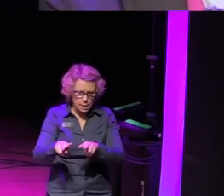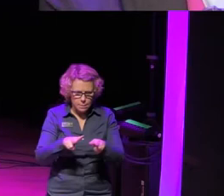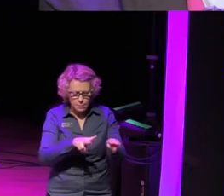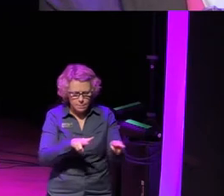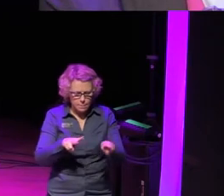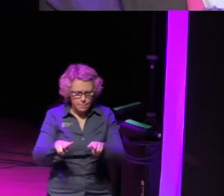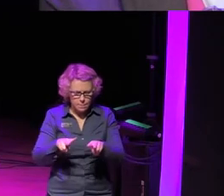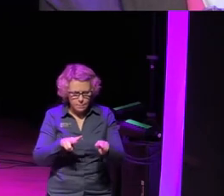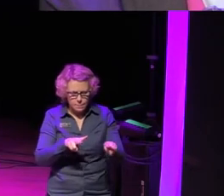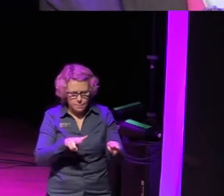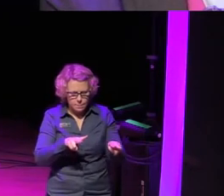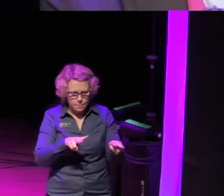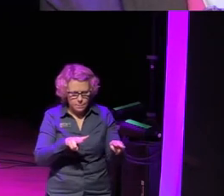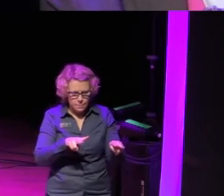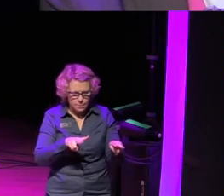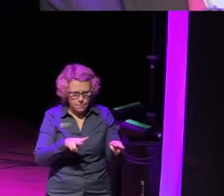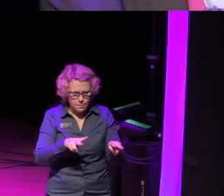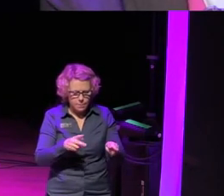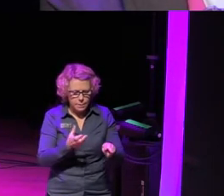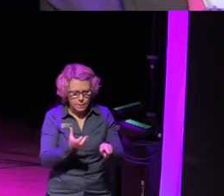corruption equals